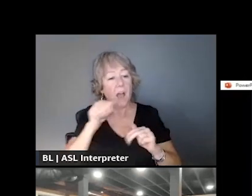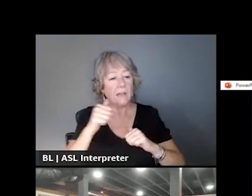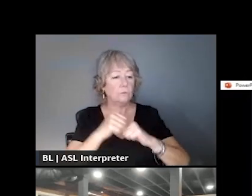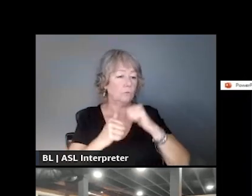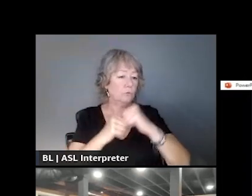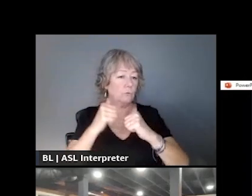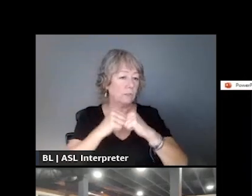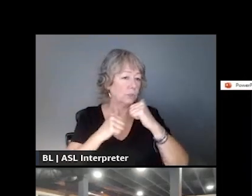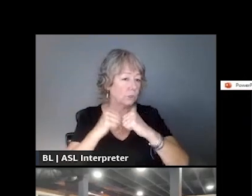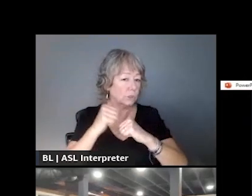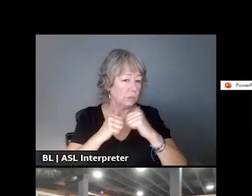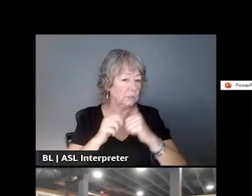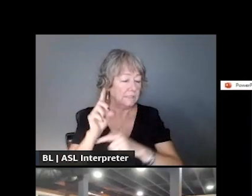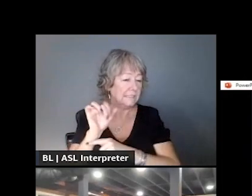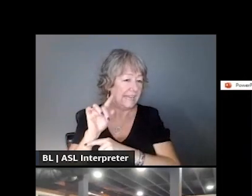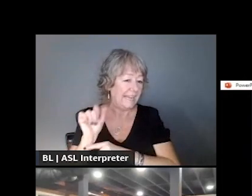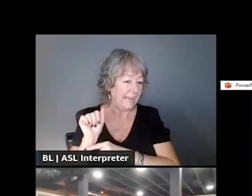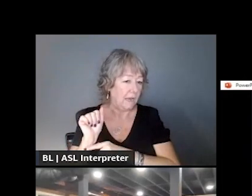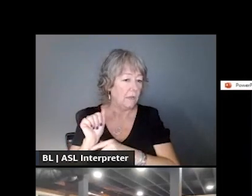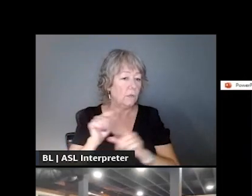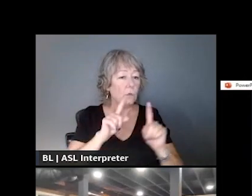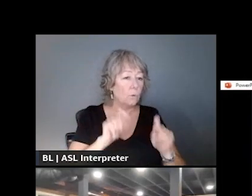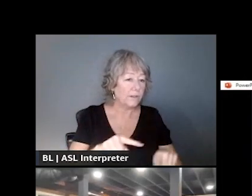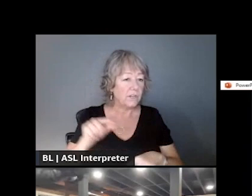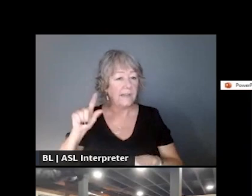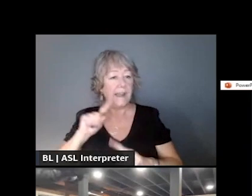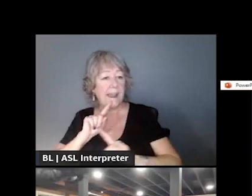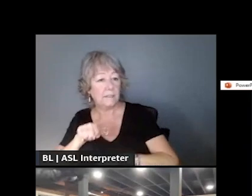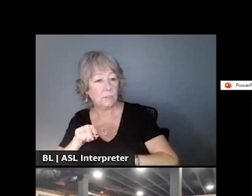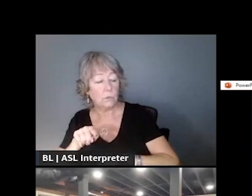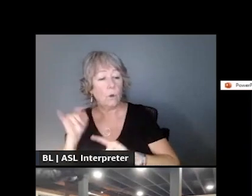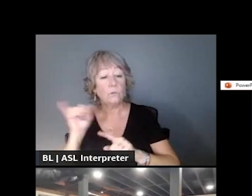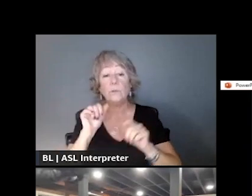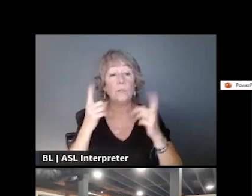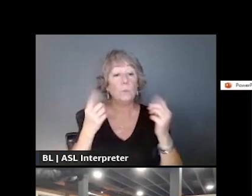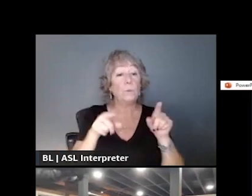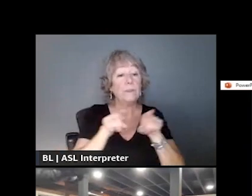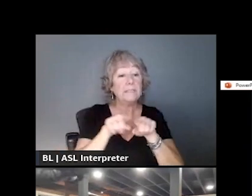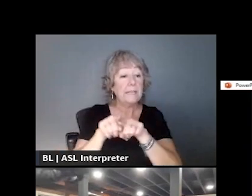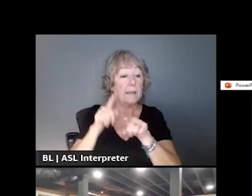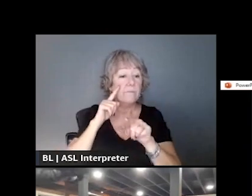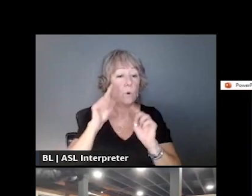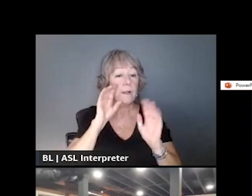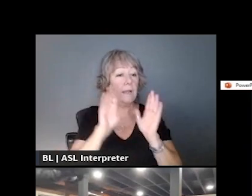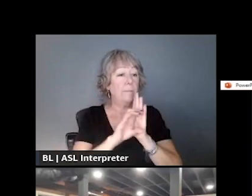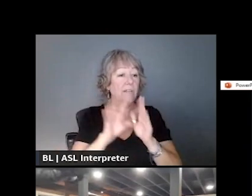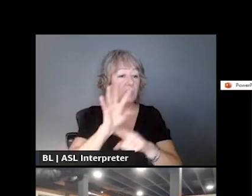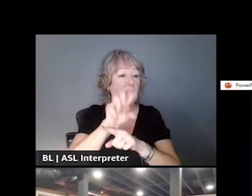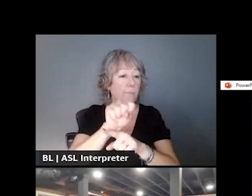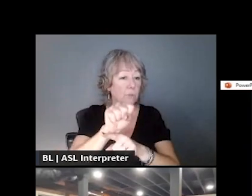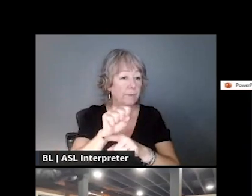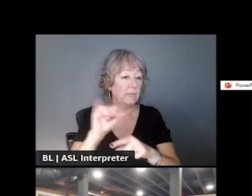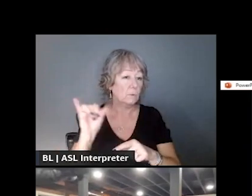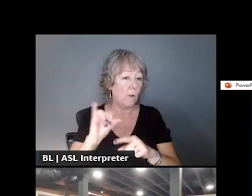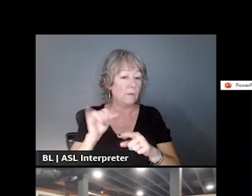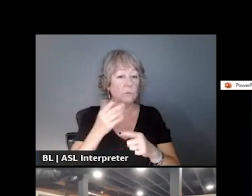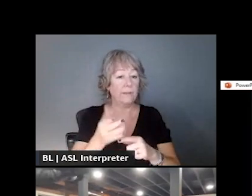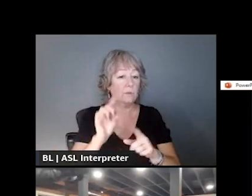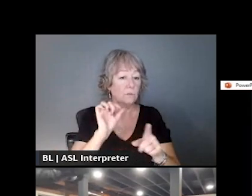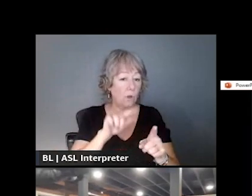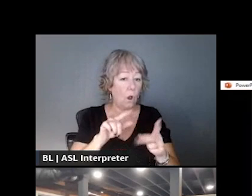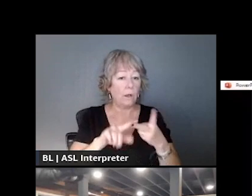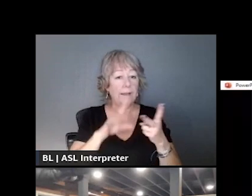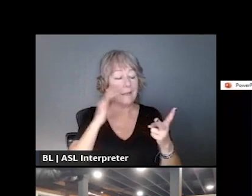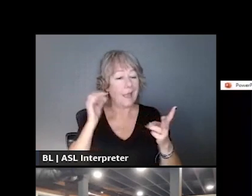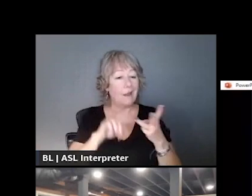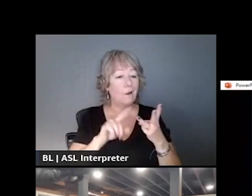for LLM. So here we're sharing question and answer. You can also do the same thing for image captioning as well. So, you know, here's a dog and a cat,